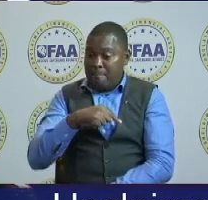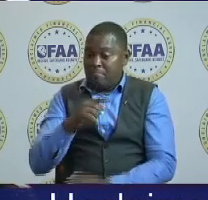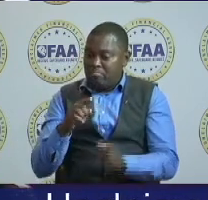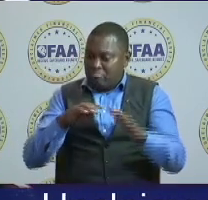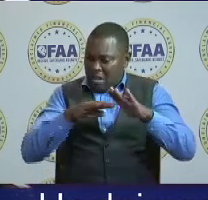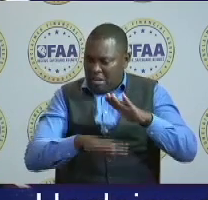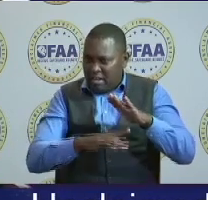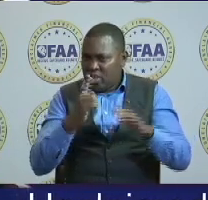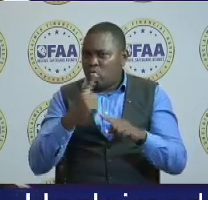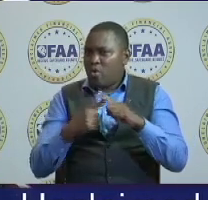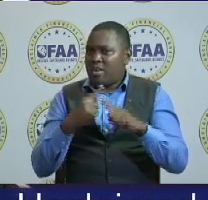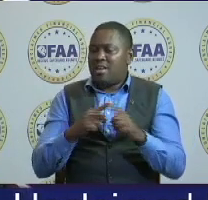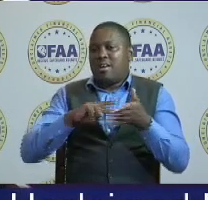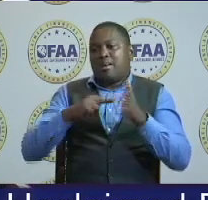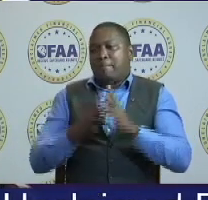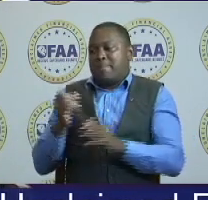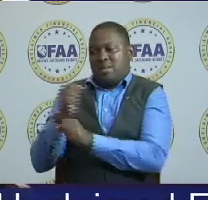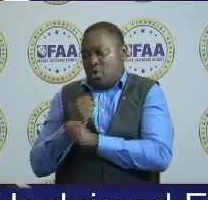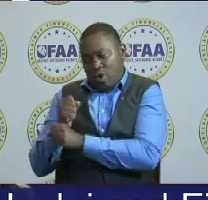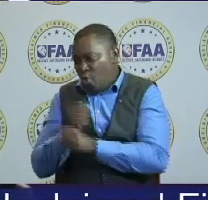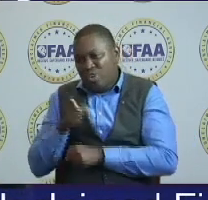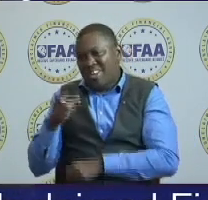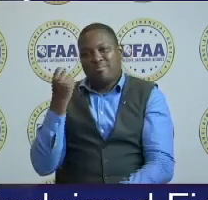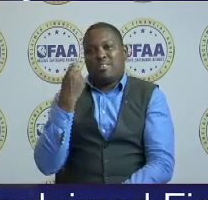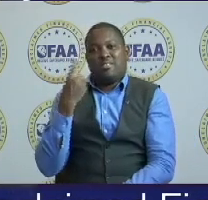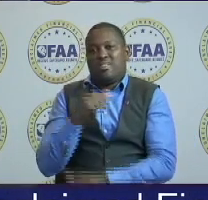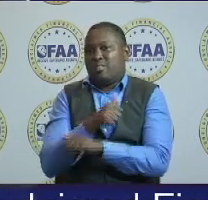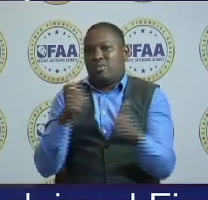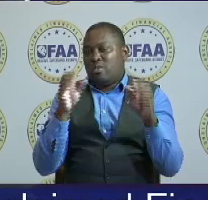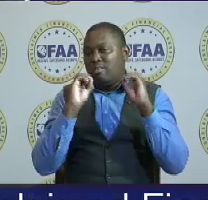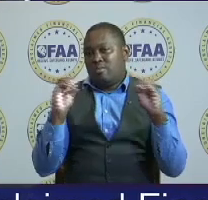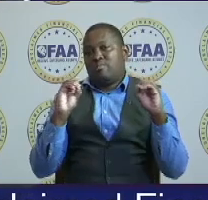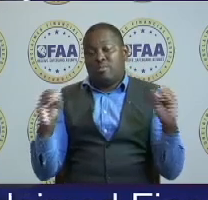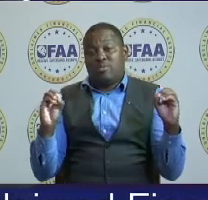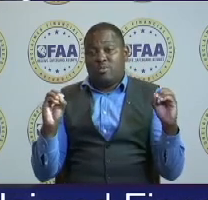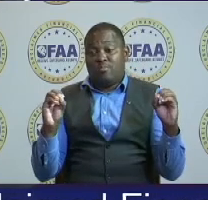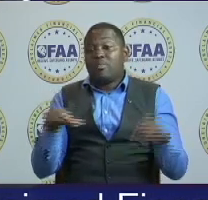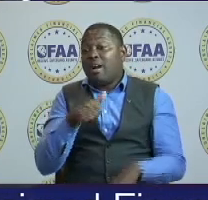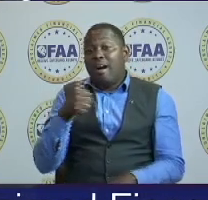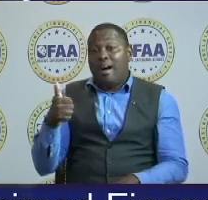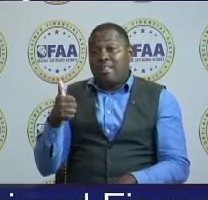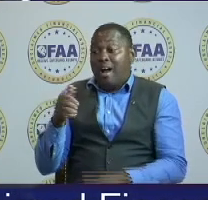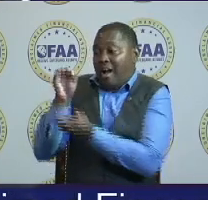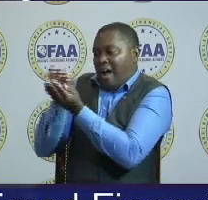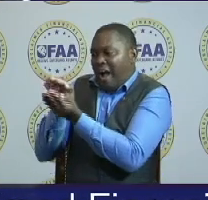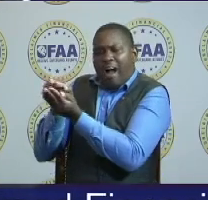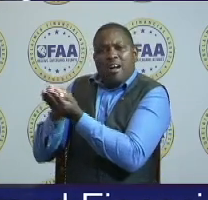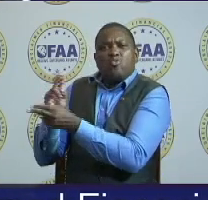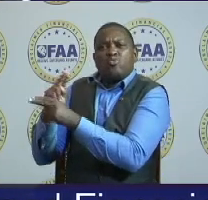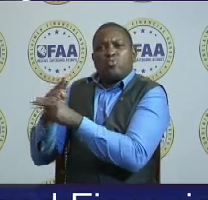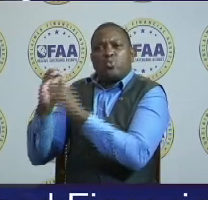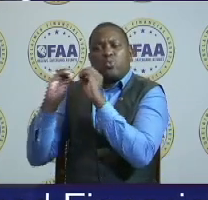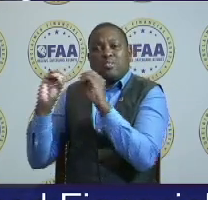there. It means the holder did not actually properly understand. The other confusing asset class are dormant accounts in the bank. You find that